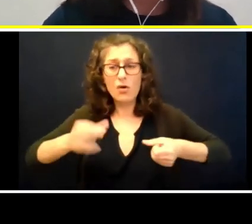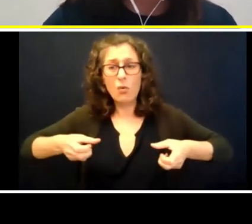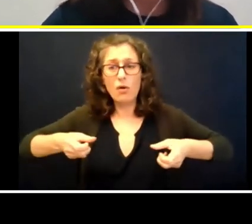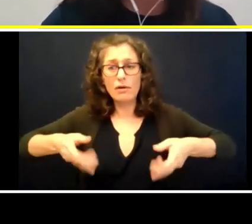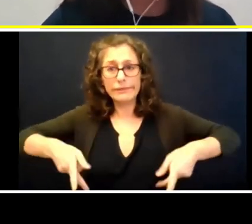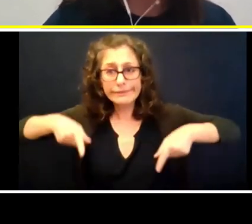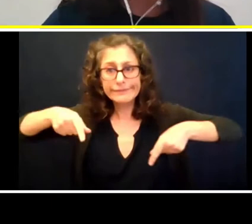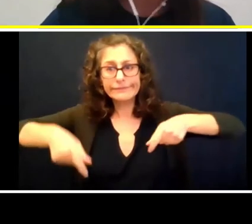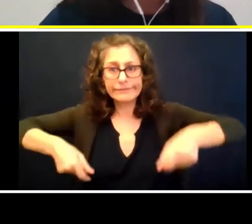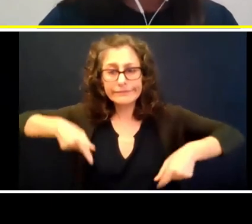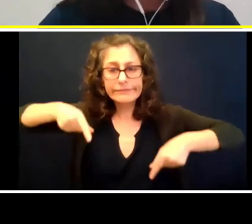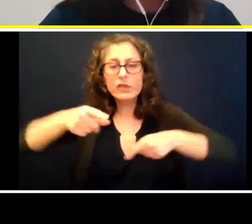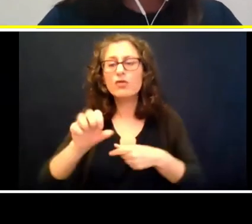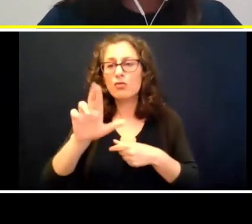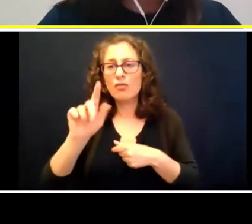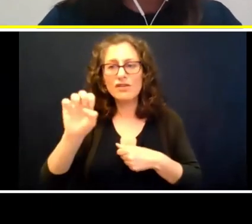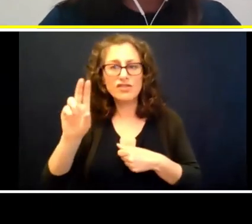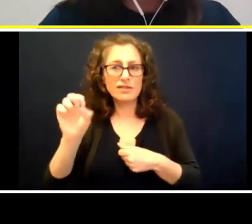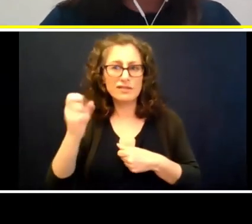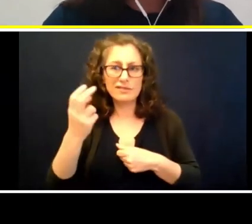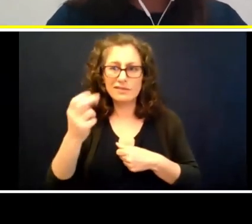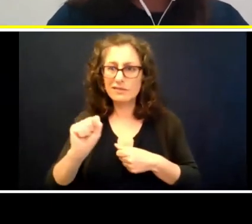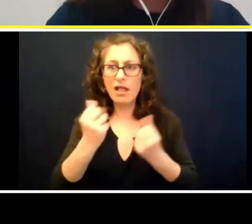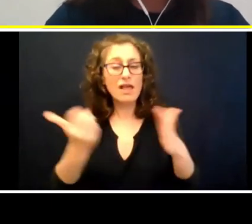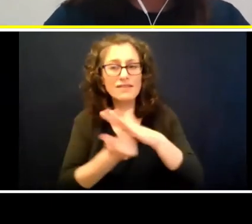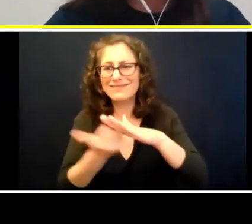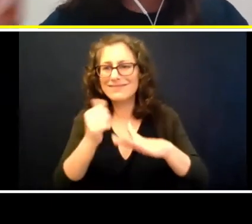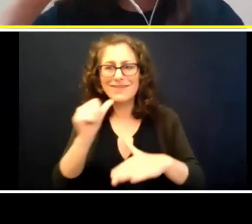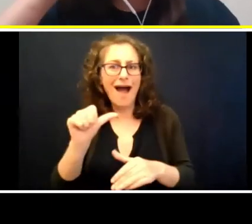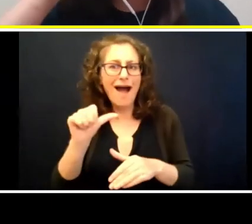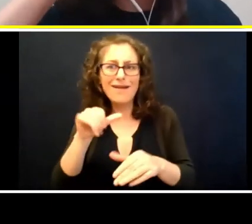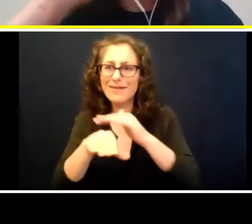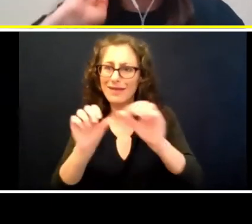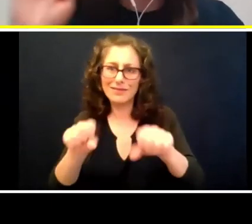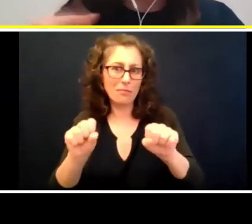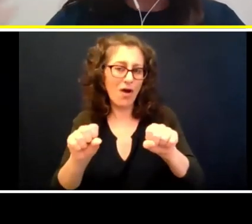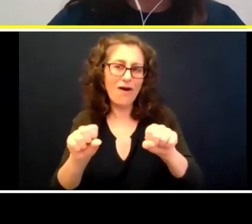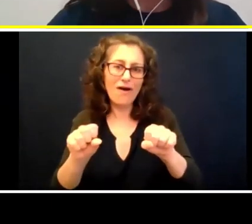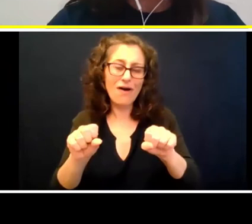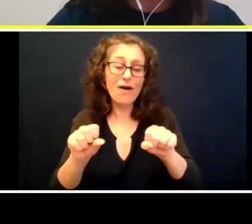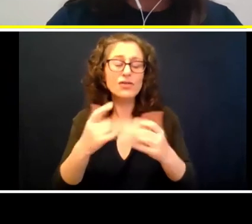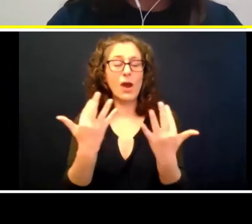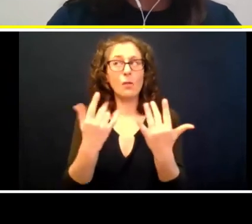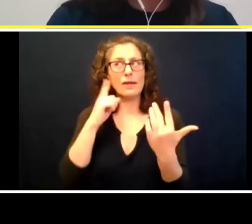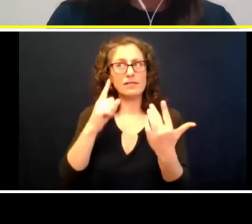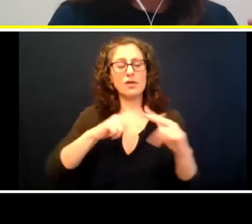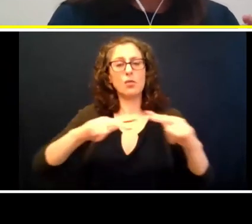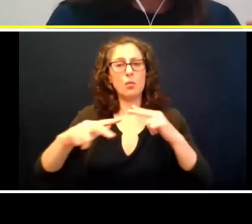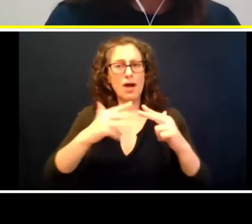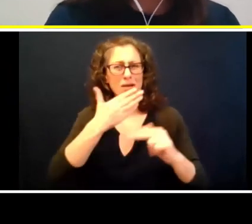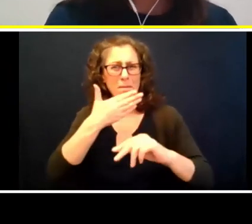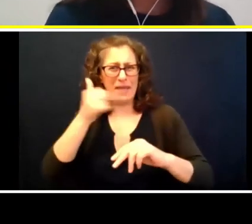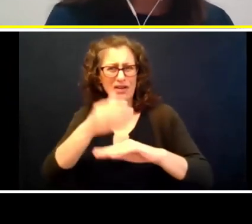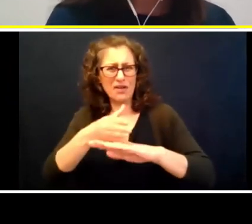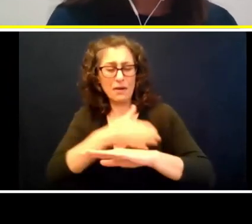are not accessible, so I waited to move back until I could walk better, especially